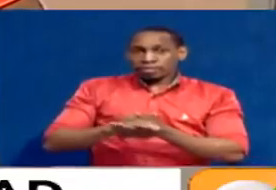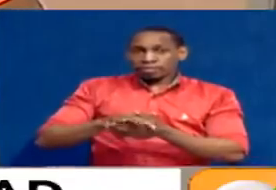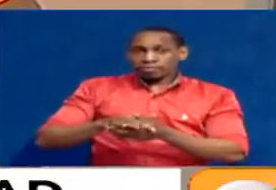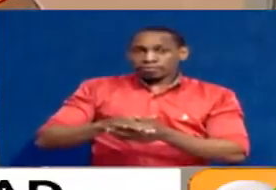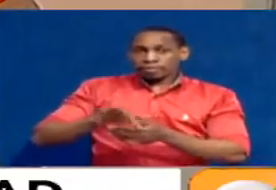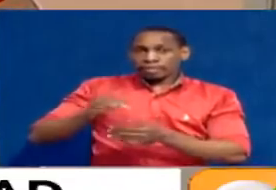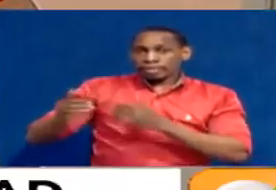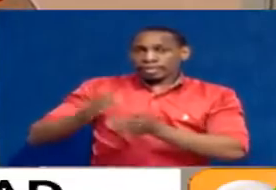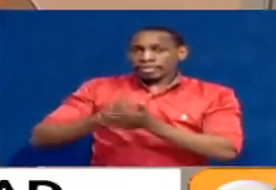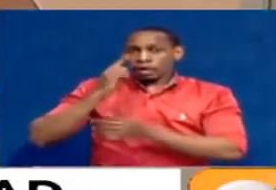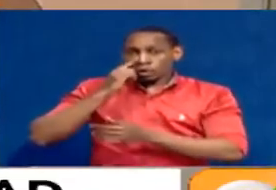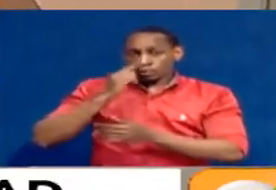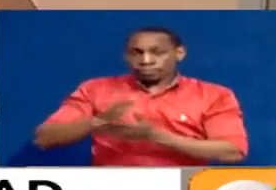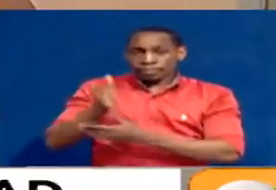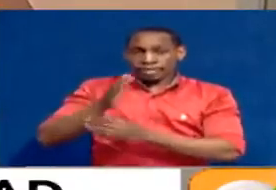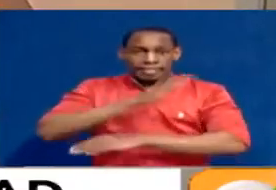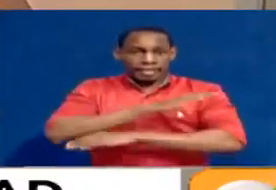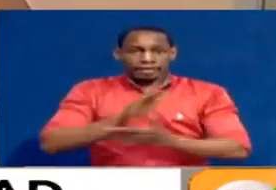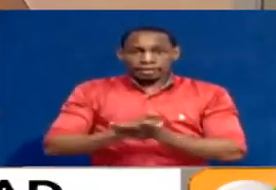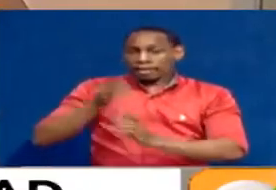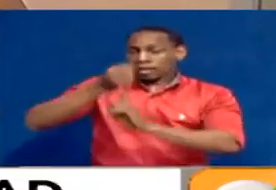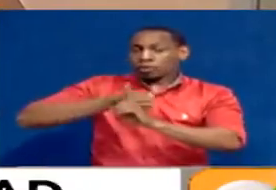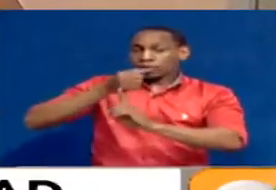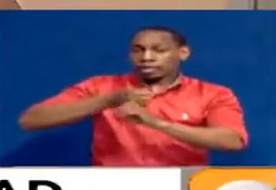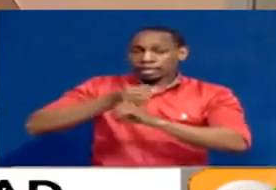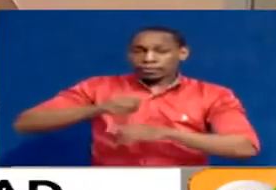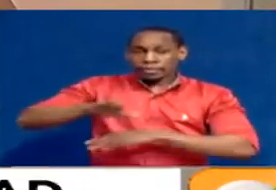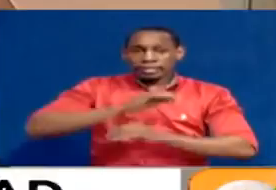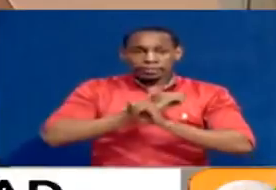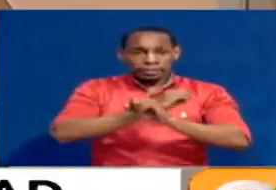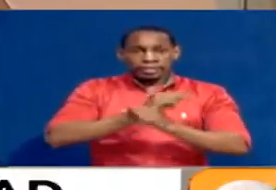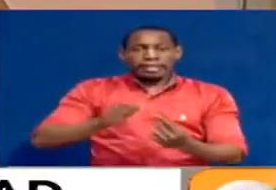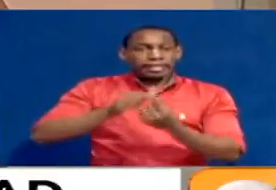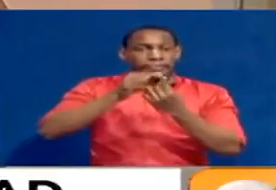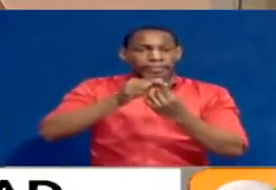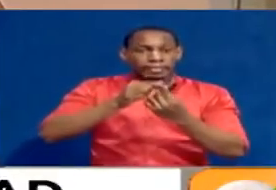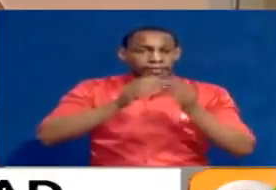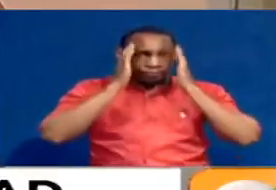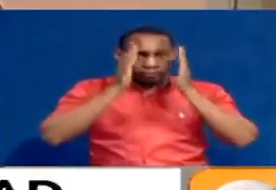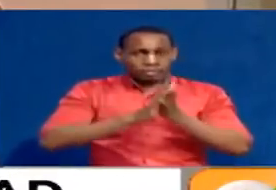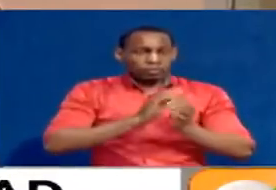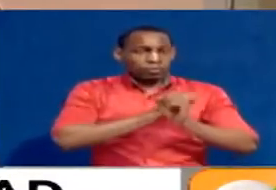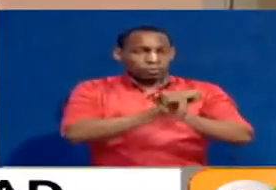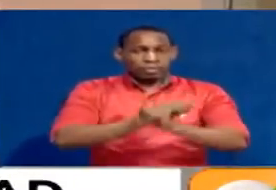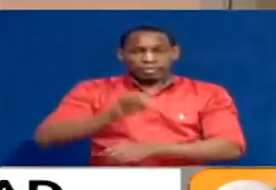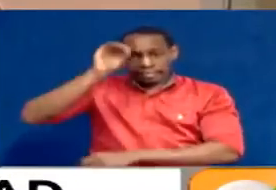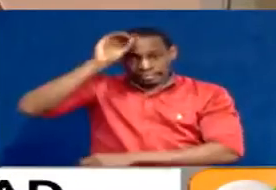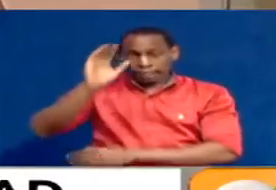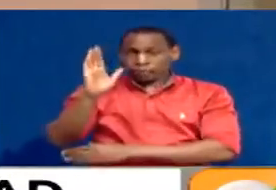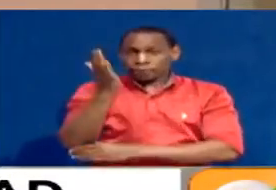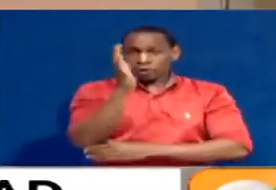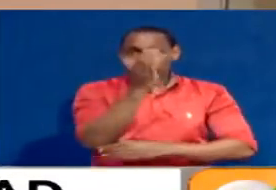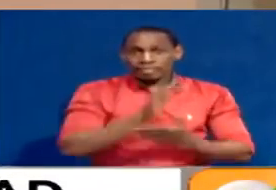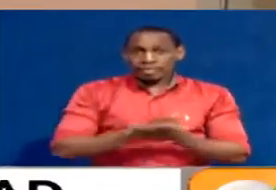her Thindigwa home on Thursday afternoon. She was a vocal conservation activist, especially dedicated to preservation of Kiambu